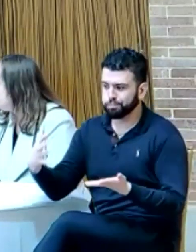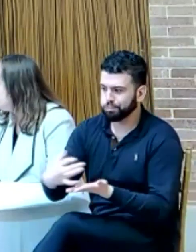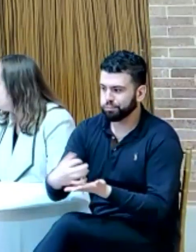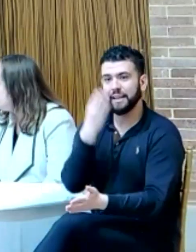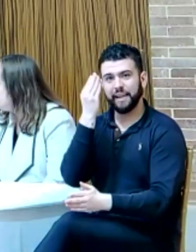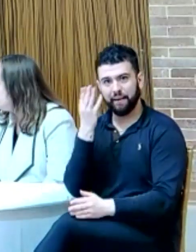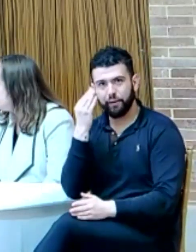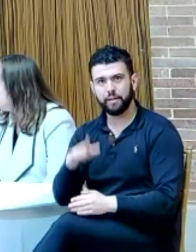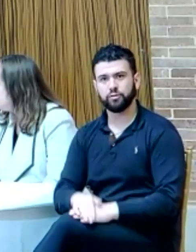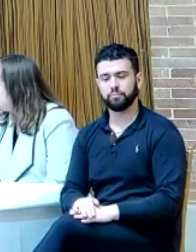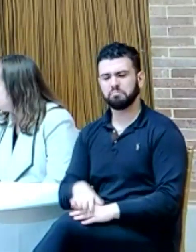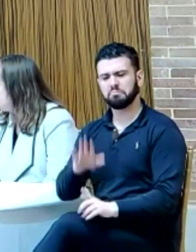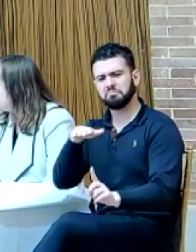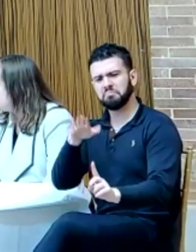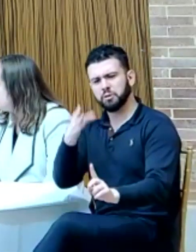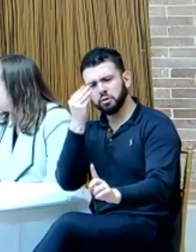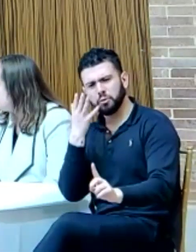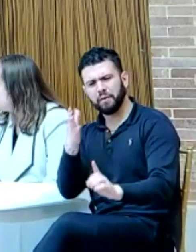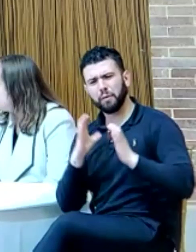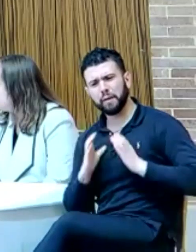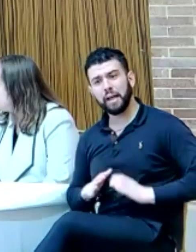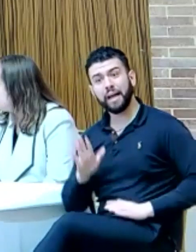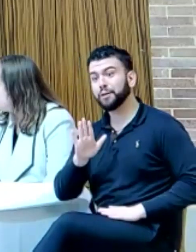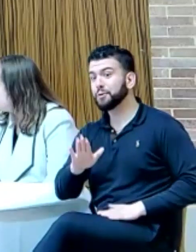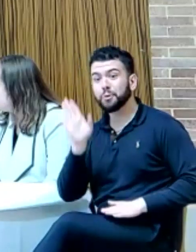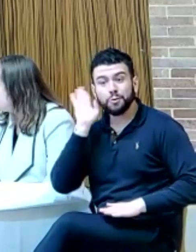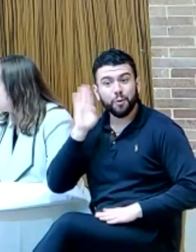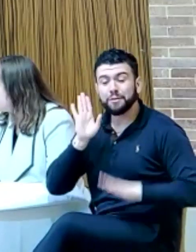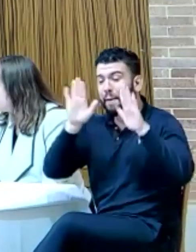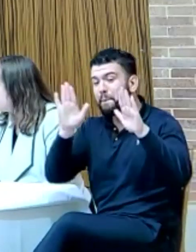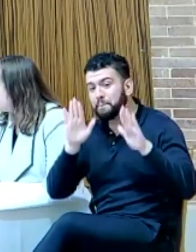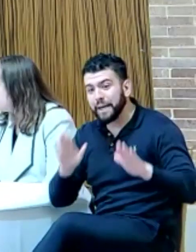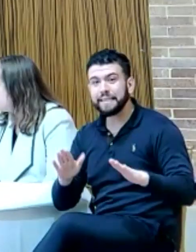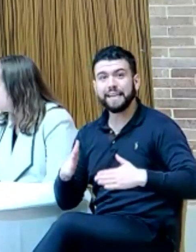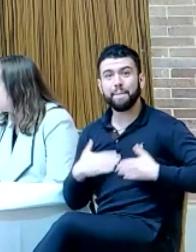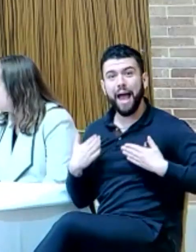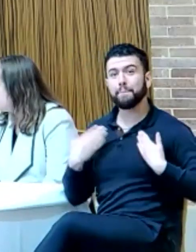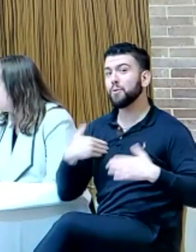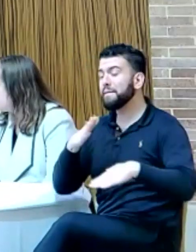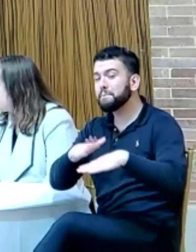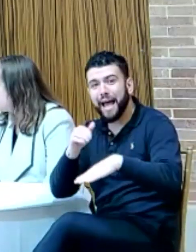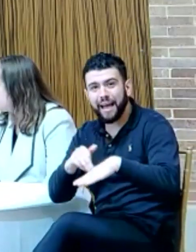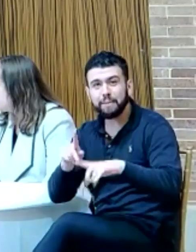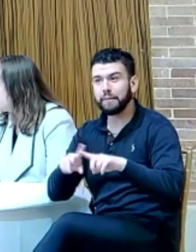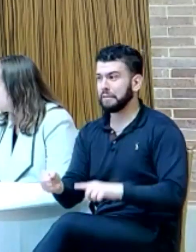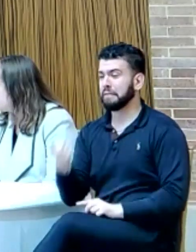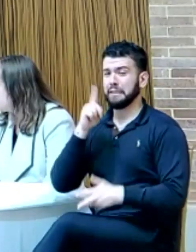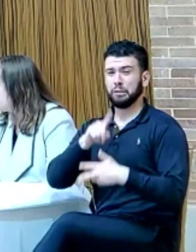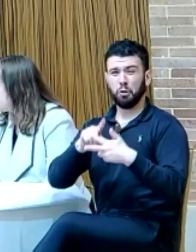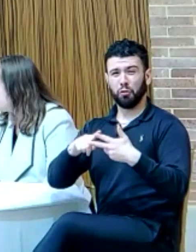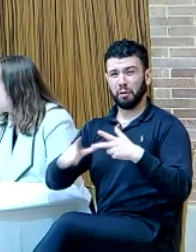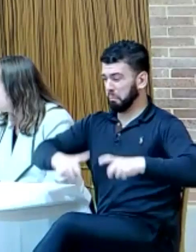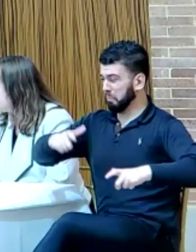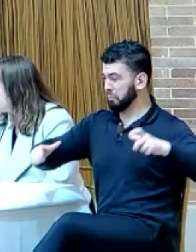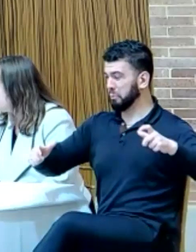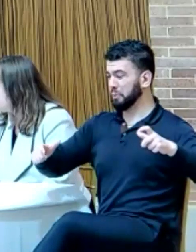inform your client your dogs are wonderful I'm glad they're your pets I'm glad that everybody loves them but it might be